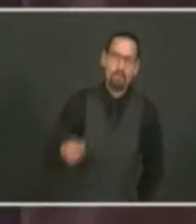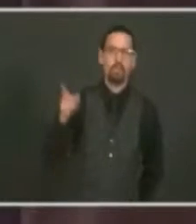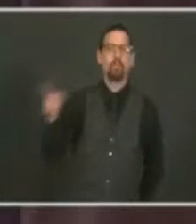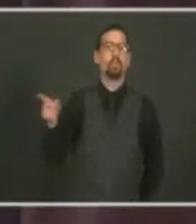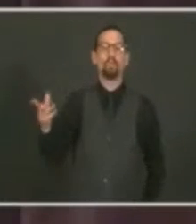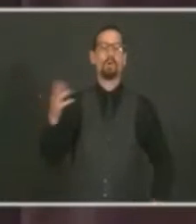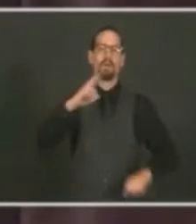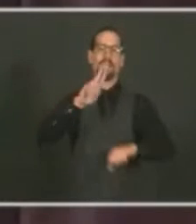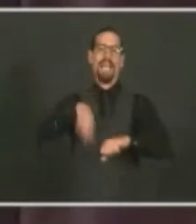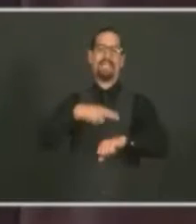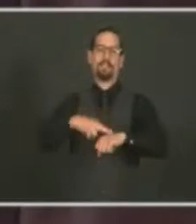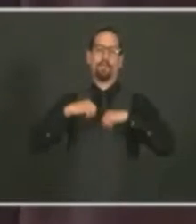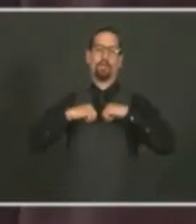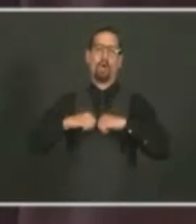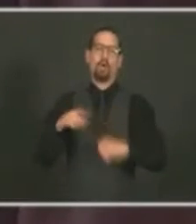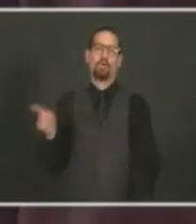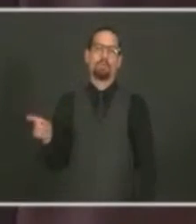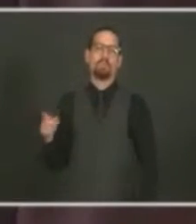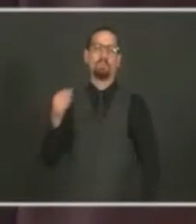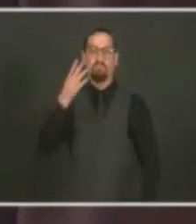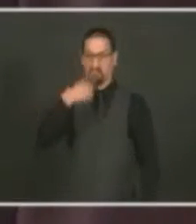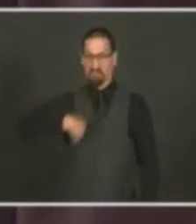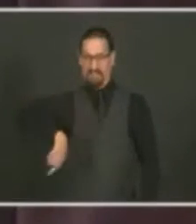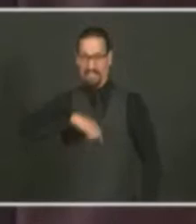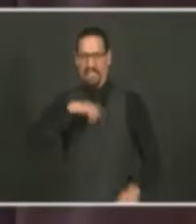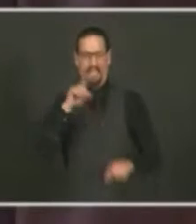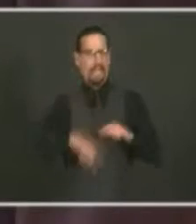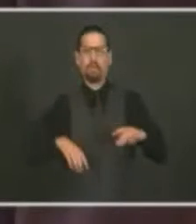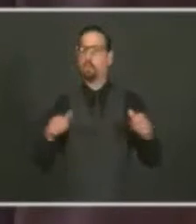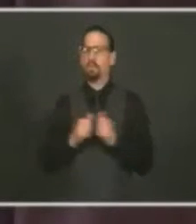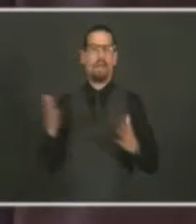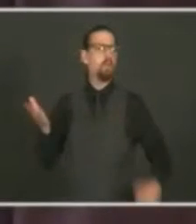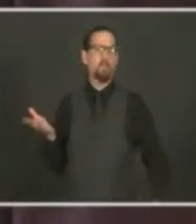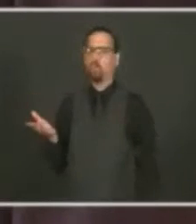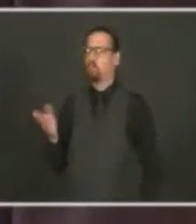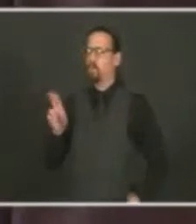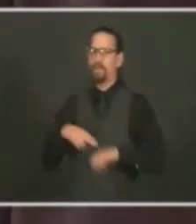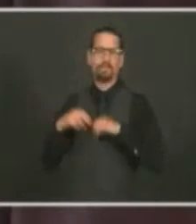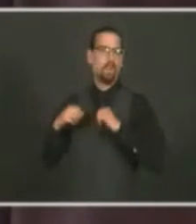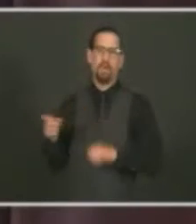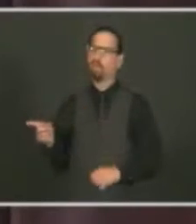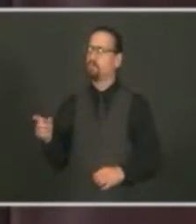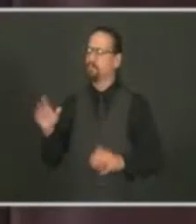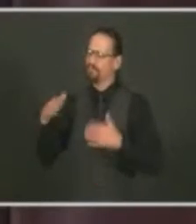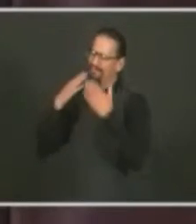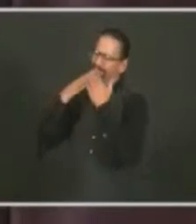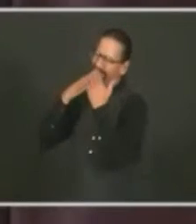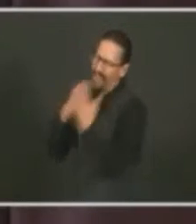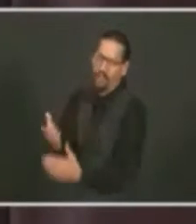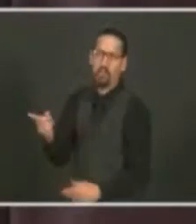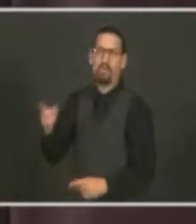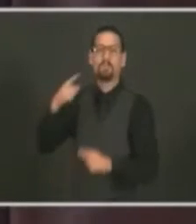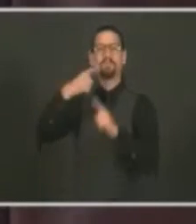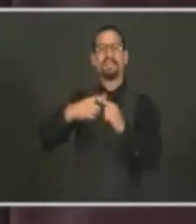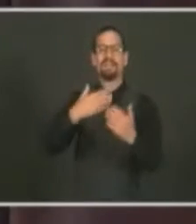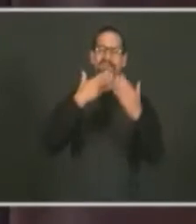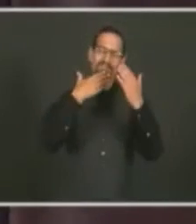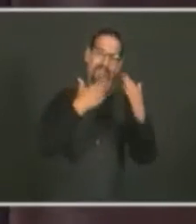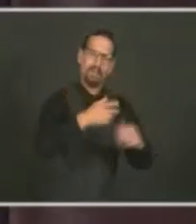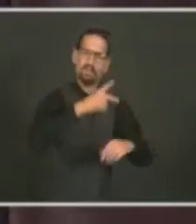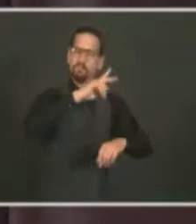Guard and their leadership. And just a big thank you to everybody, to principals, superintendents, teachers, parents,